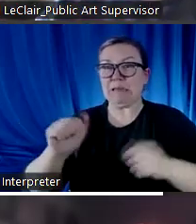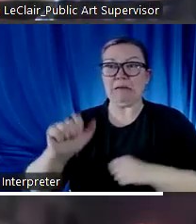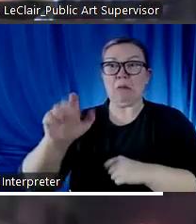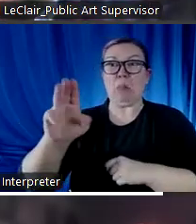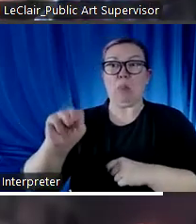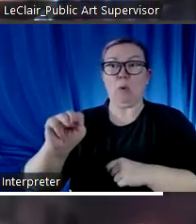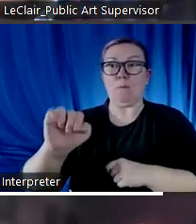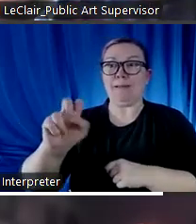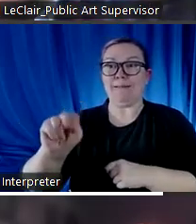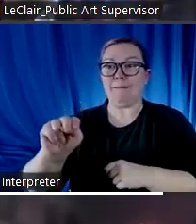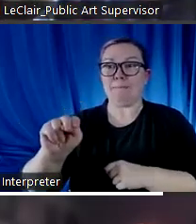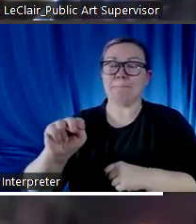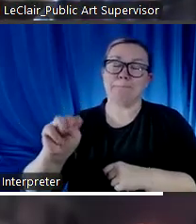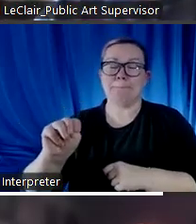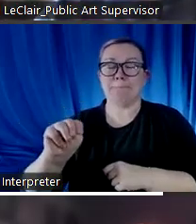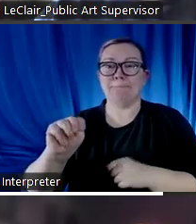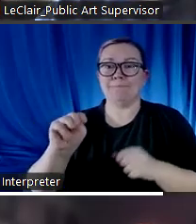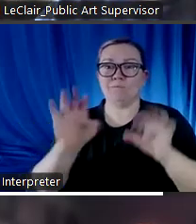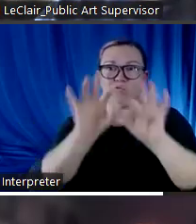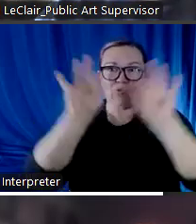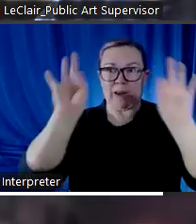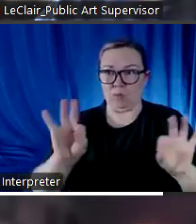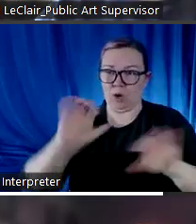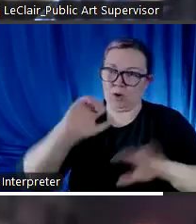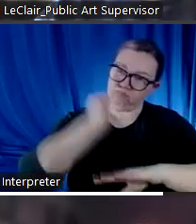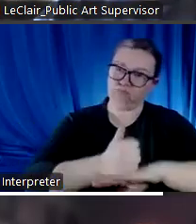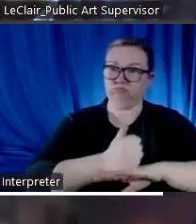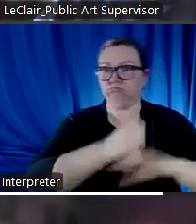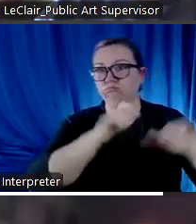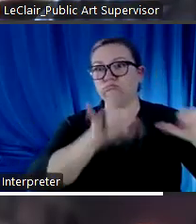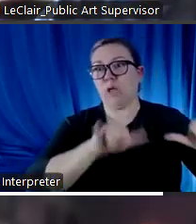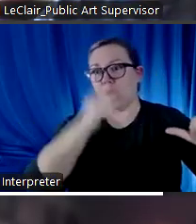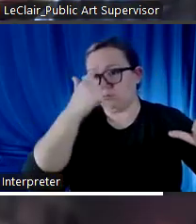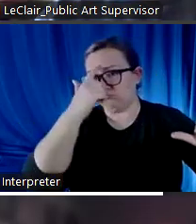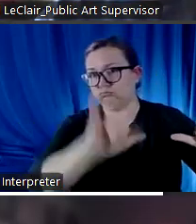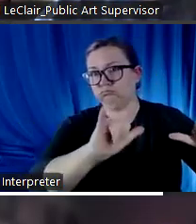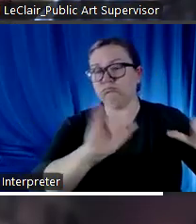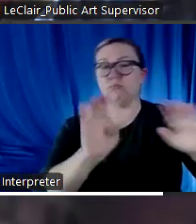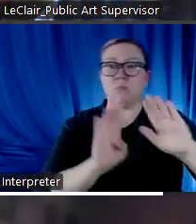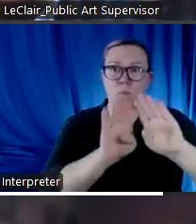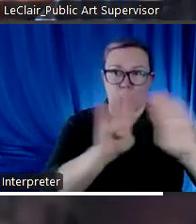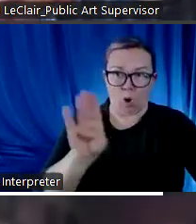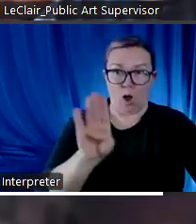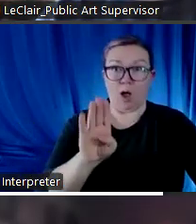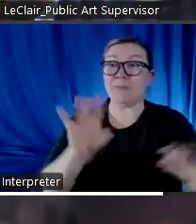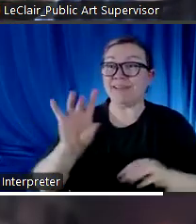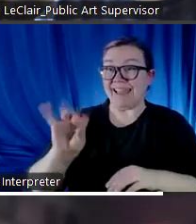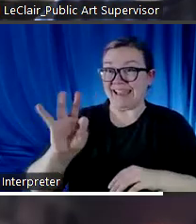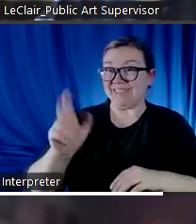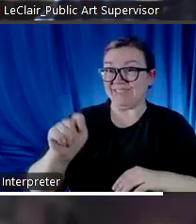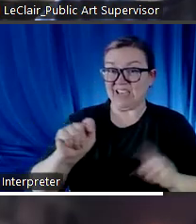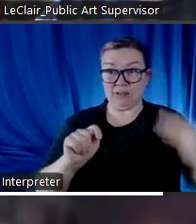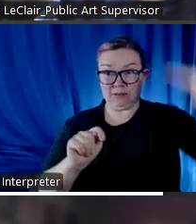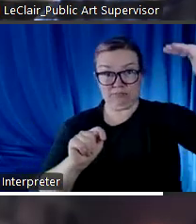framework that will be permanently installed on that wall. And it will measure 8 feet tall by 60